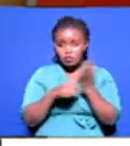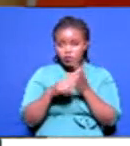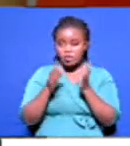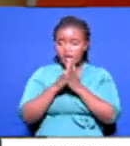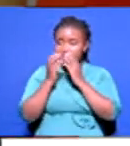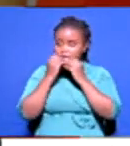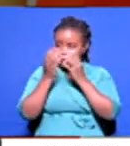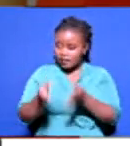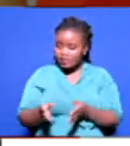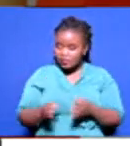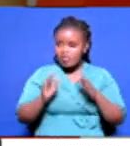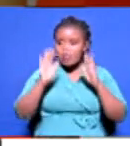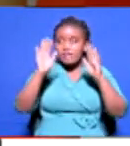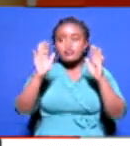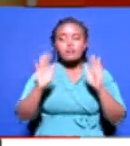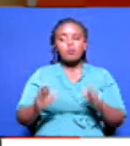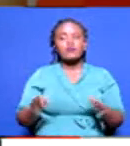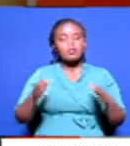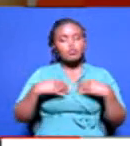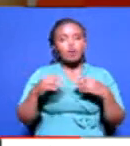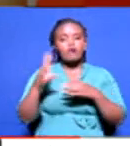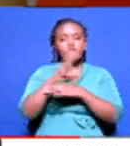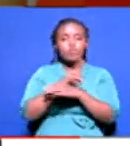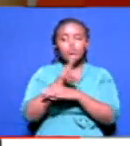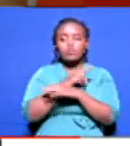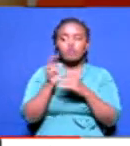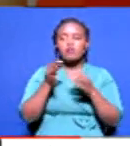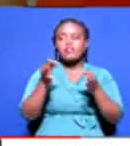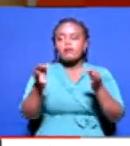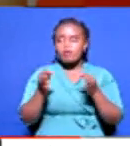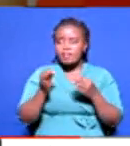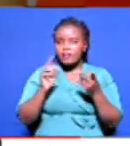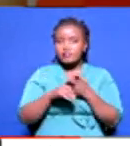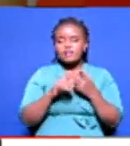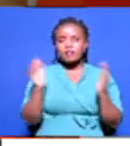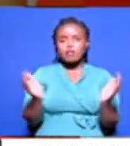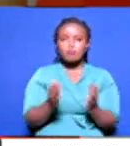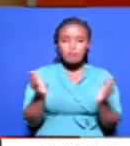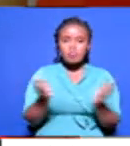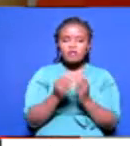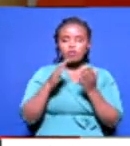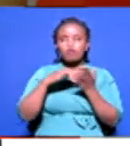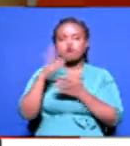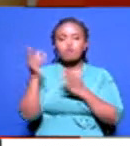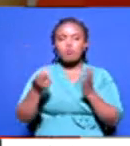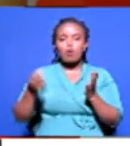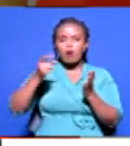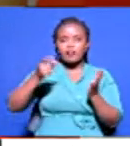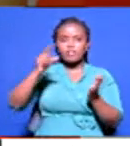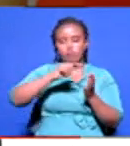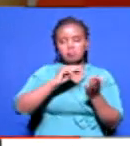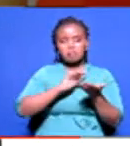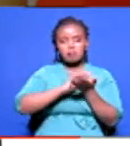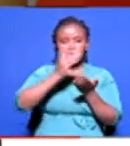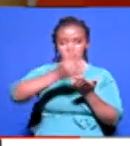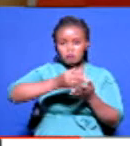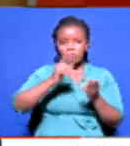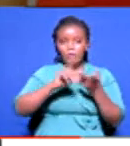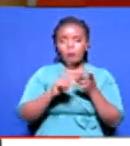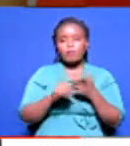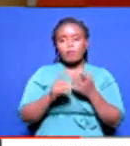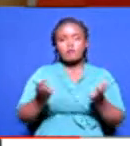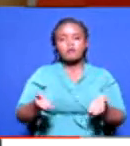the efficient use of existing financing, mobilization of additional financing and improving healthcare delivery and